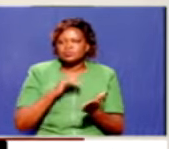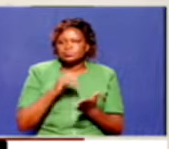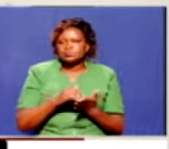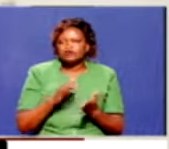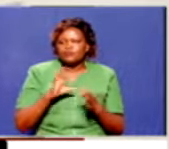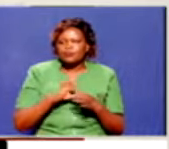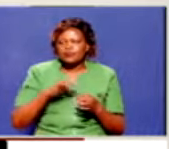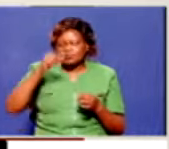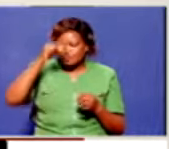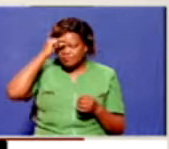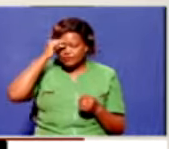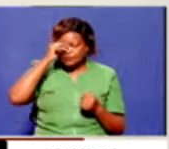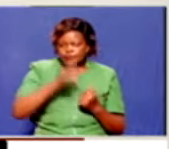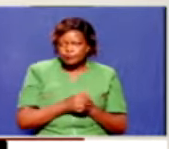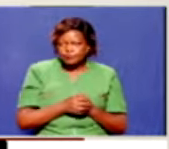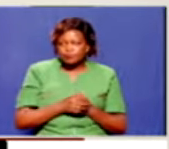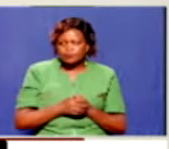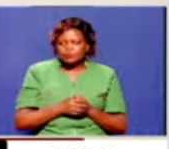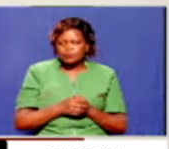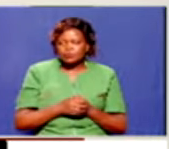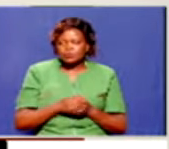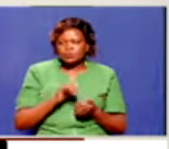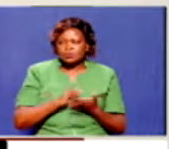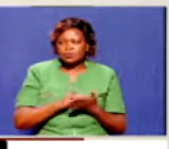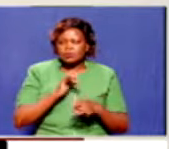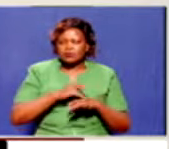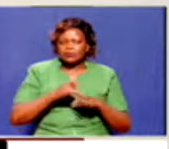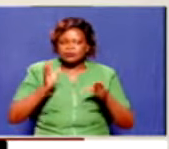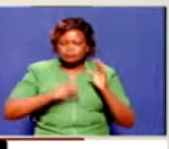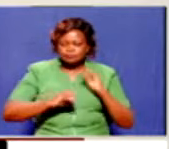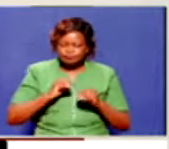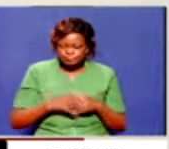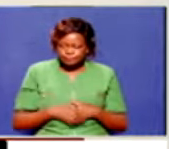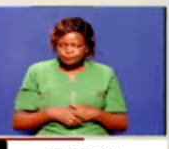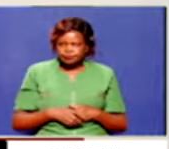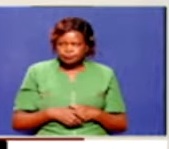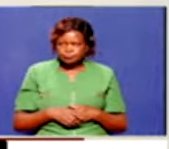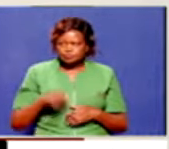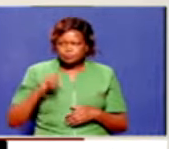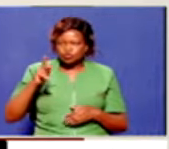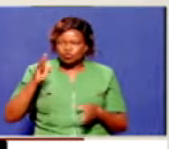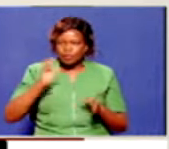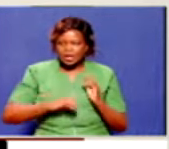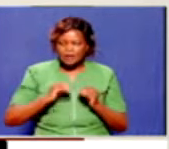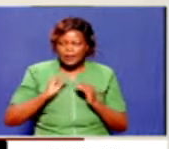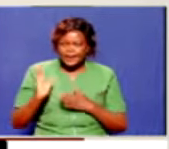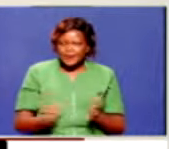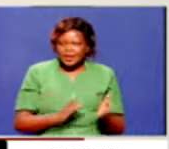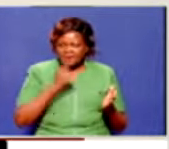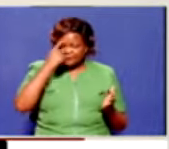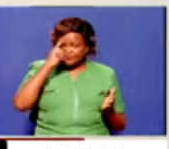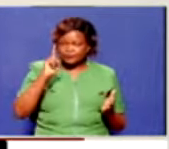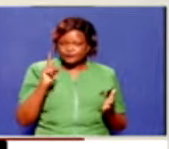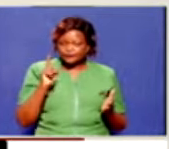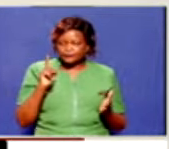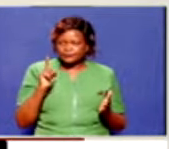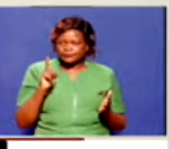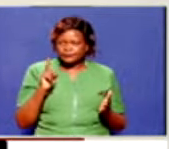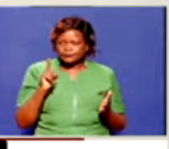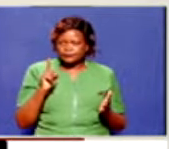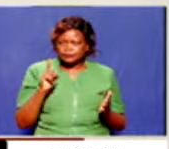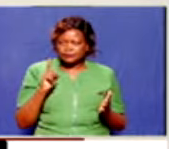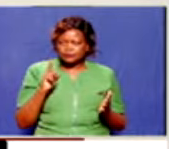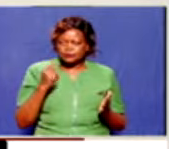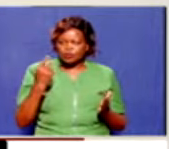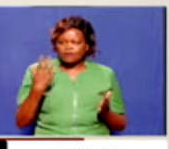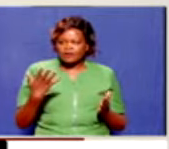governance that affects the elections of the NOC elections scheduled for tentatively